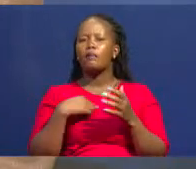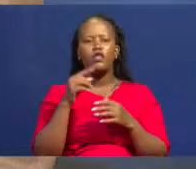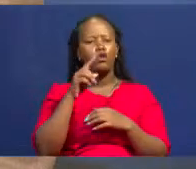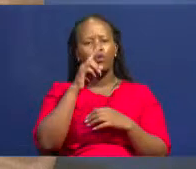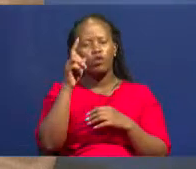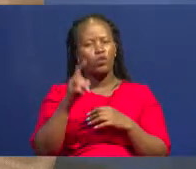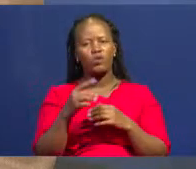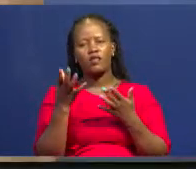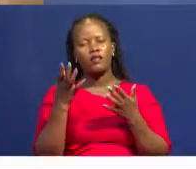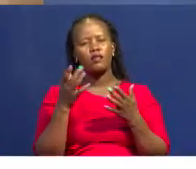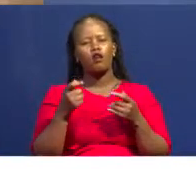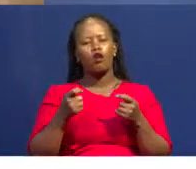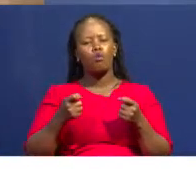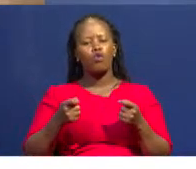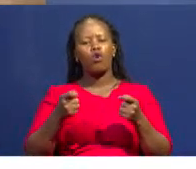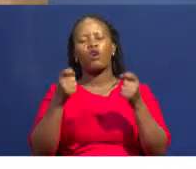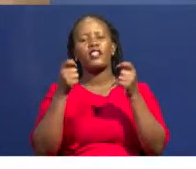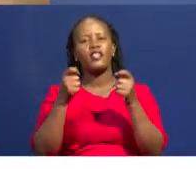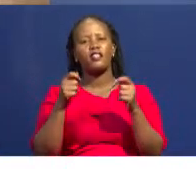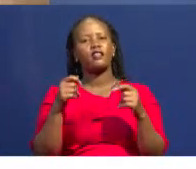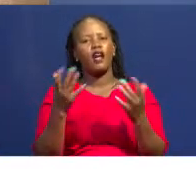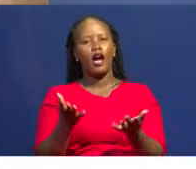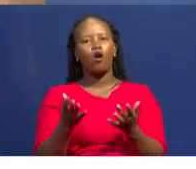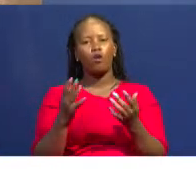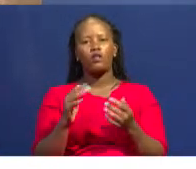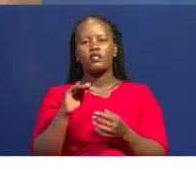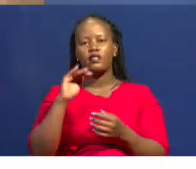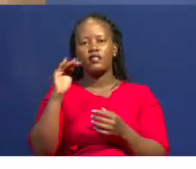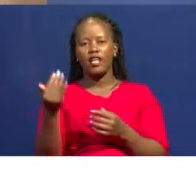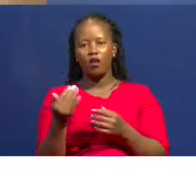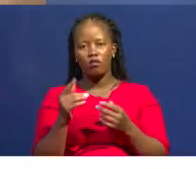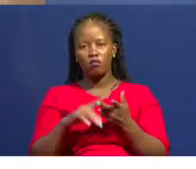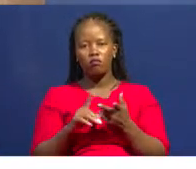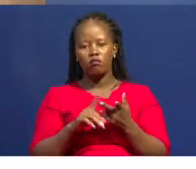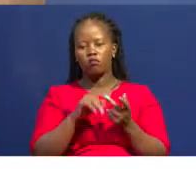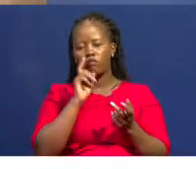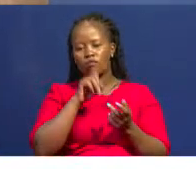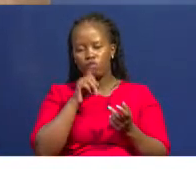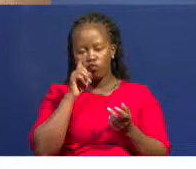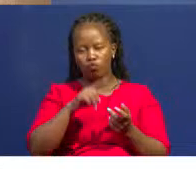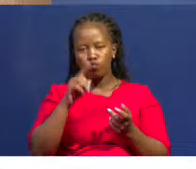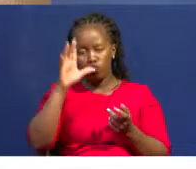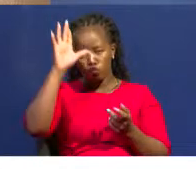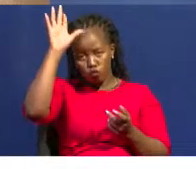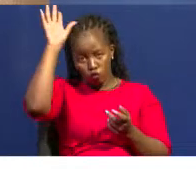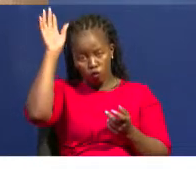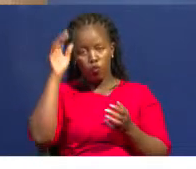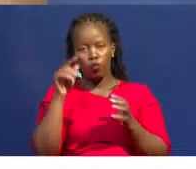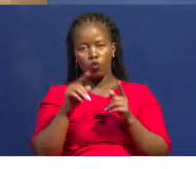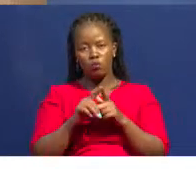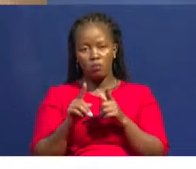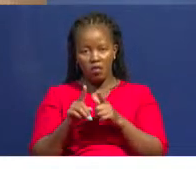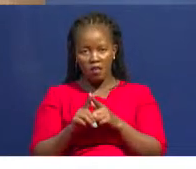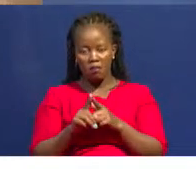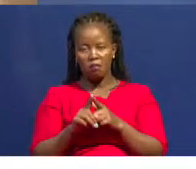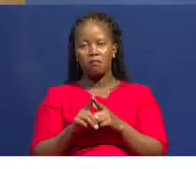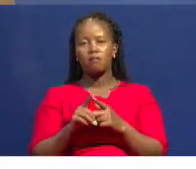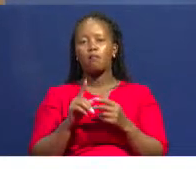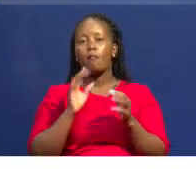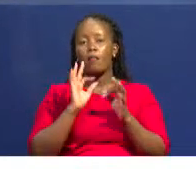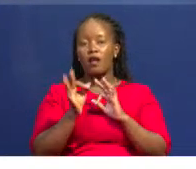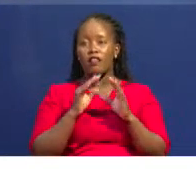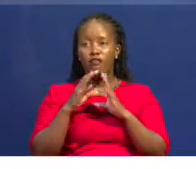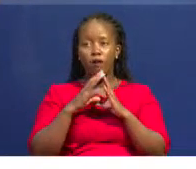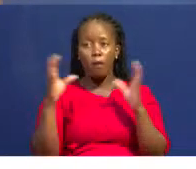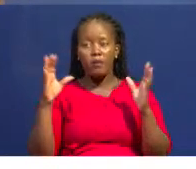in the capital city? What are you going to do with tuk-tuk? If you go to these big cities, they have